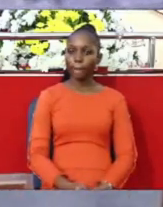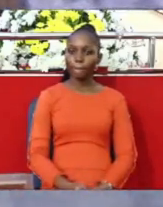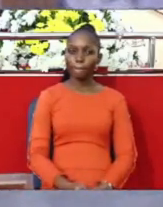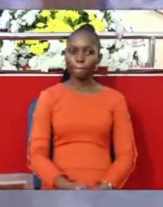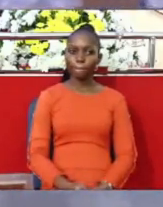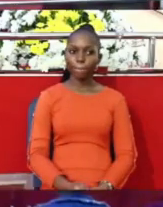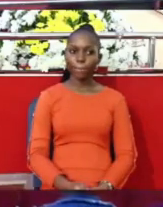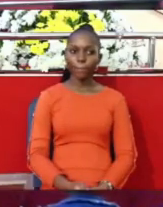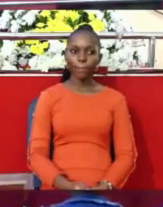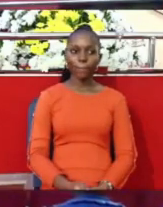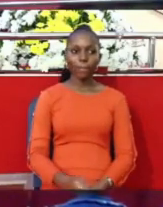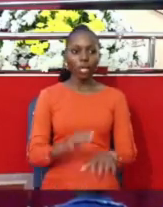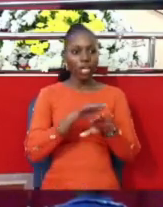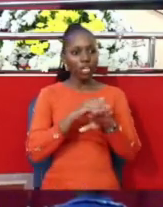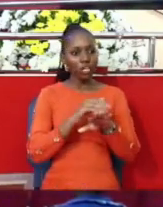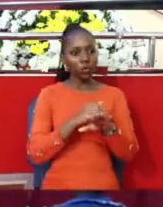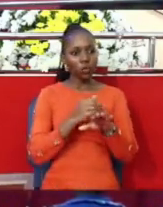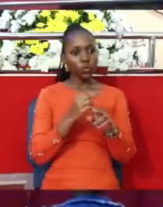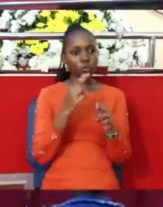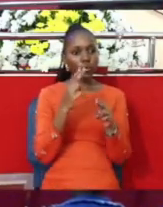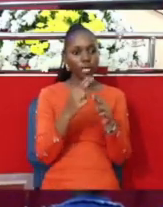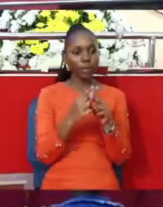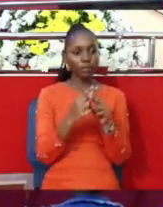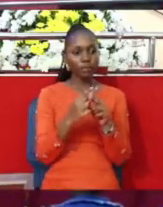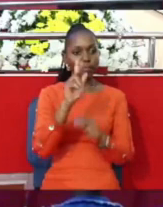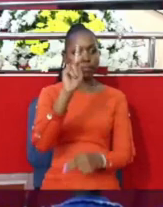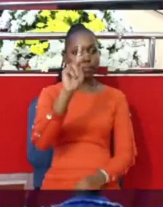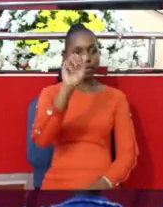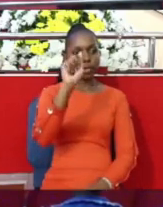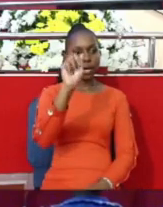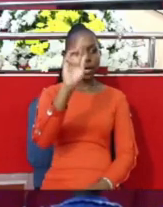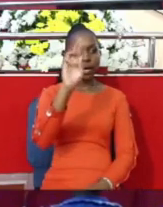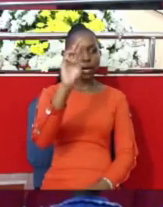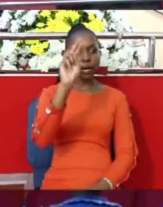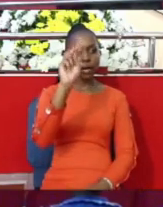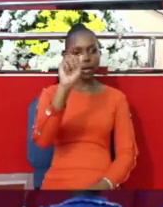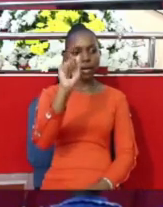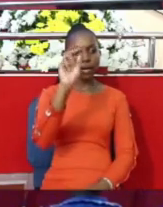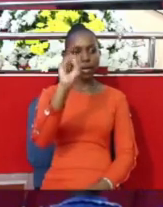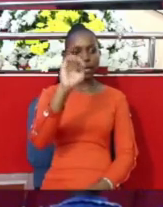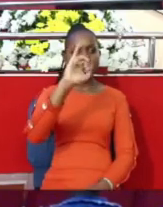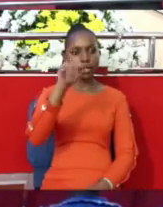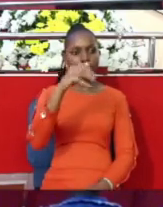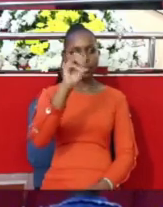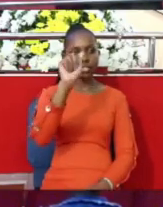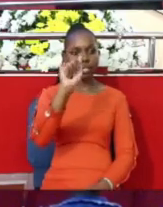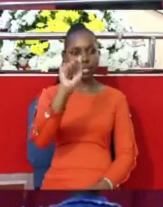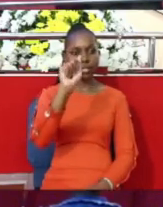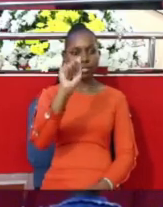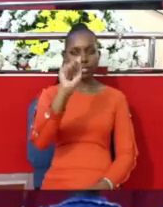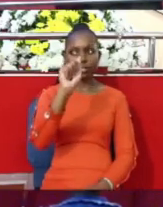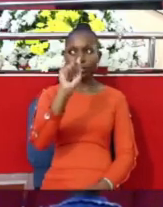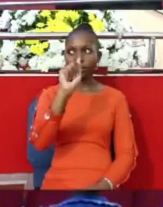Karanja. Karanja. If somebody says their name is Karanja, mtu akasema jina lake ni Karanja, where does he